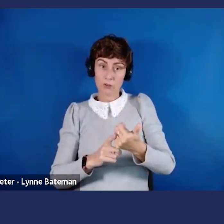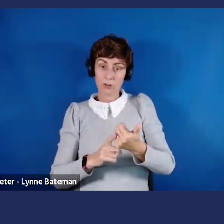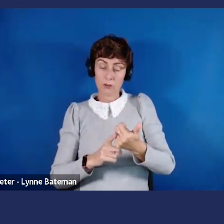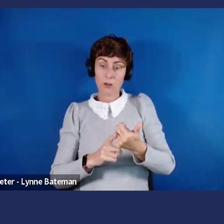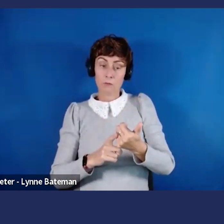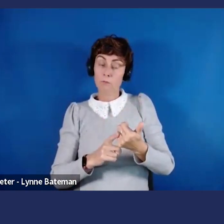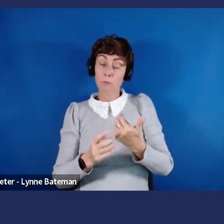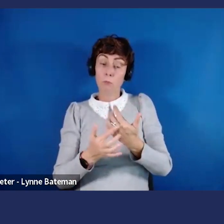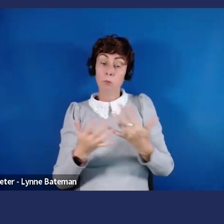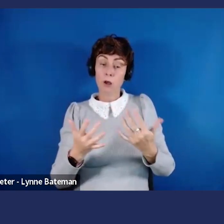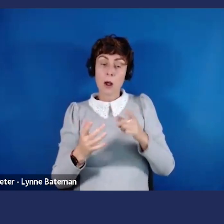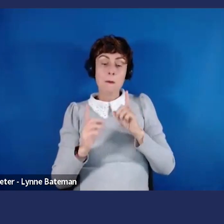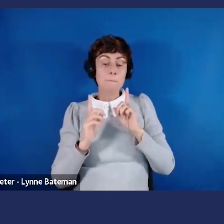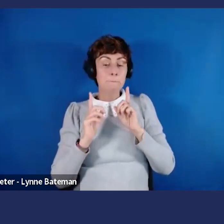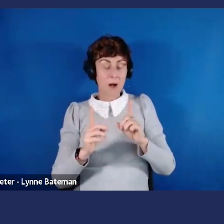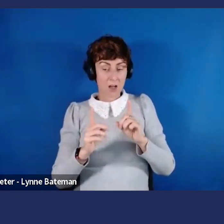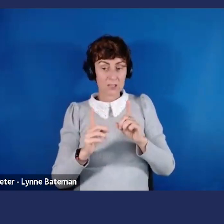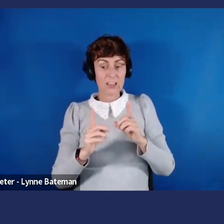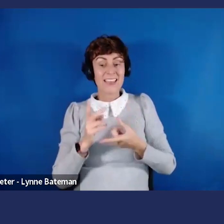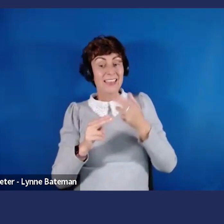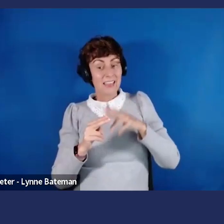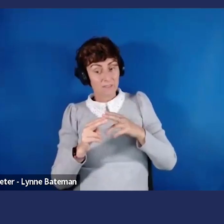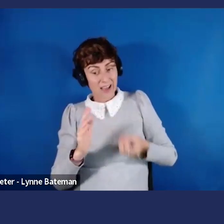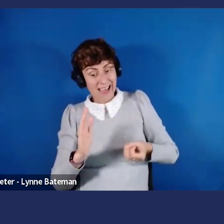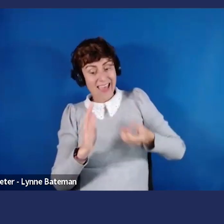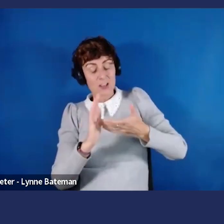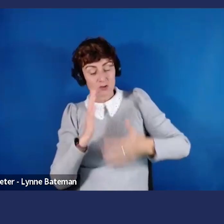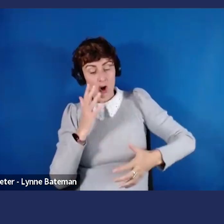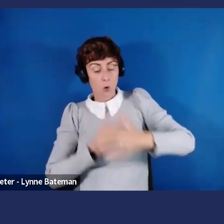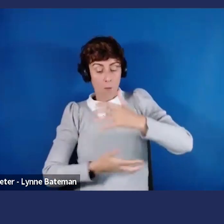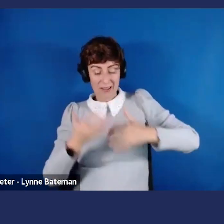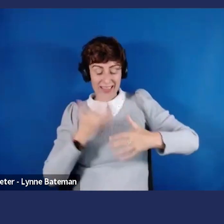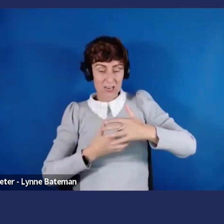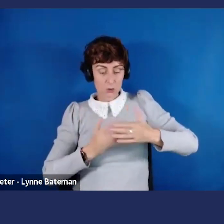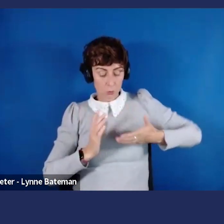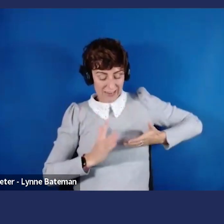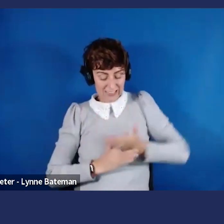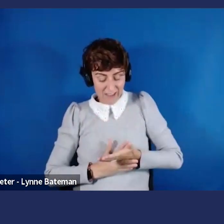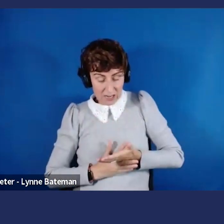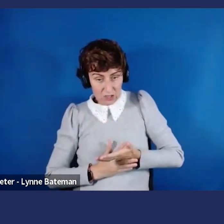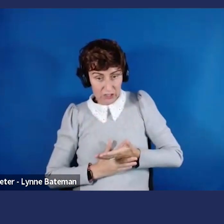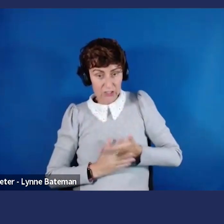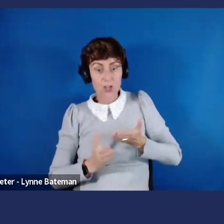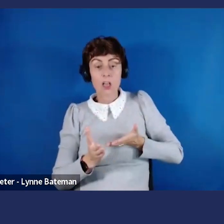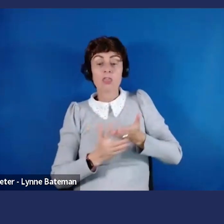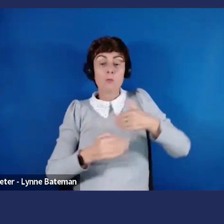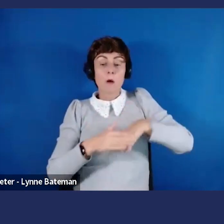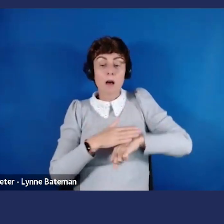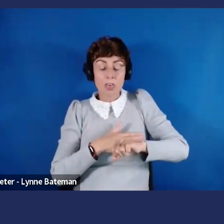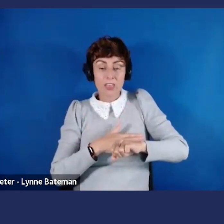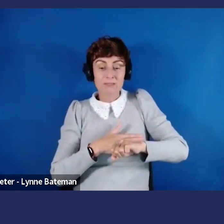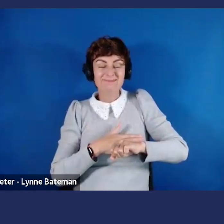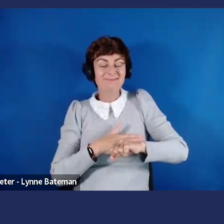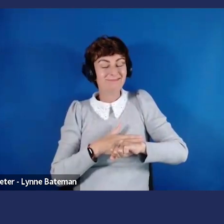detrimental impact of a birth where there were obstetric complications or interventions. And whereas when women